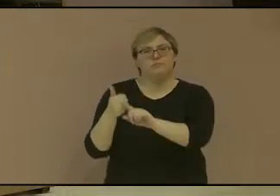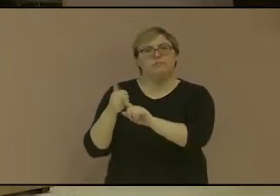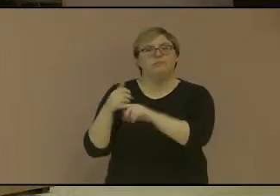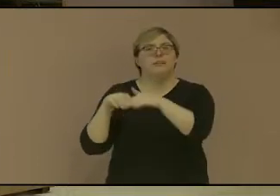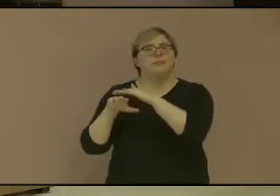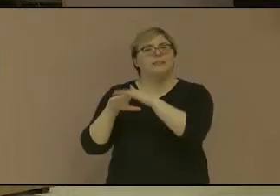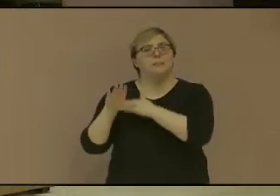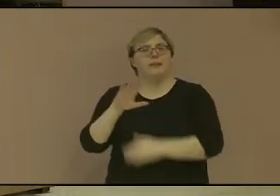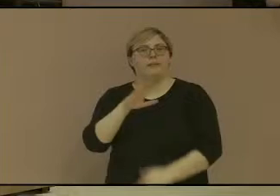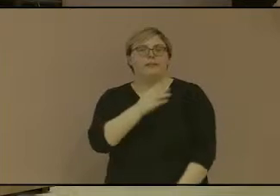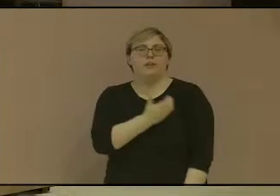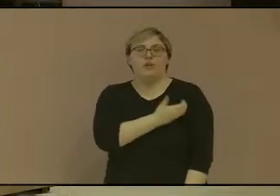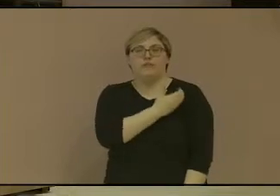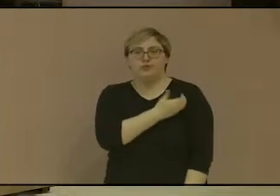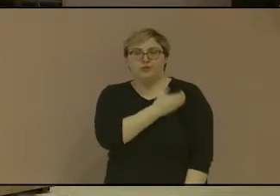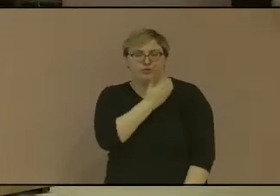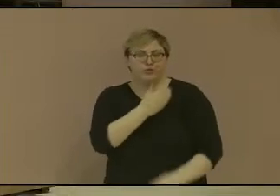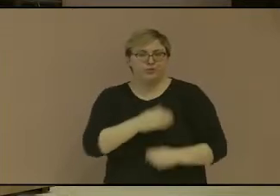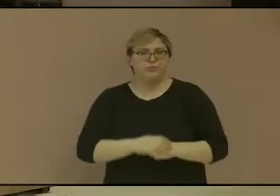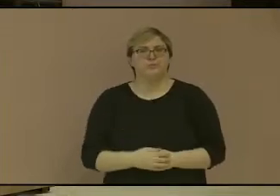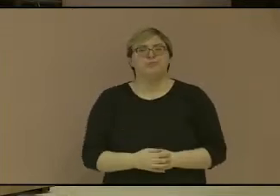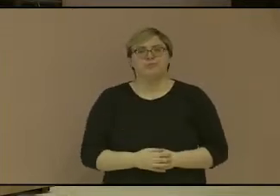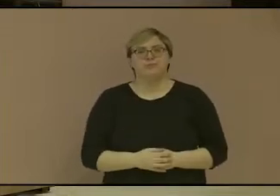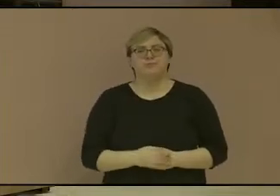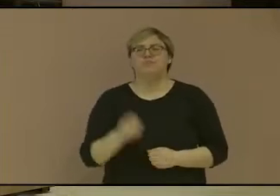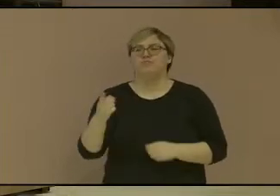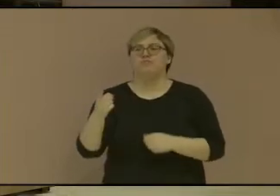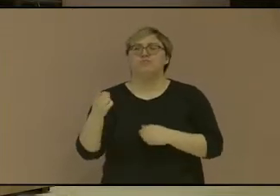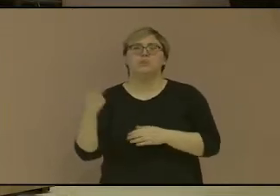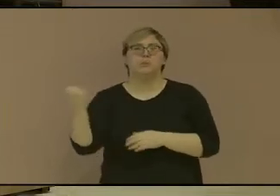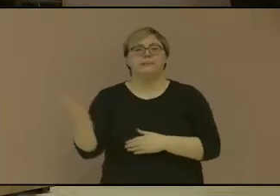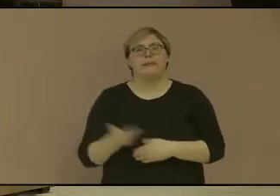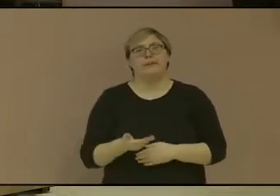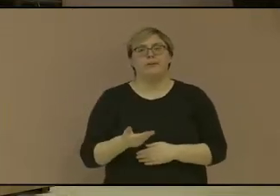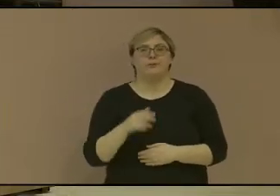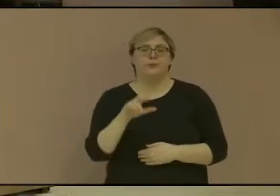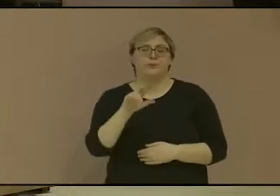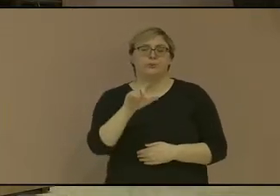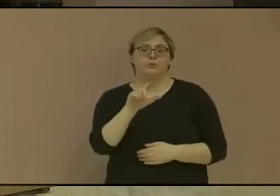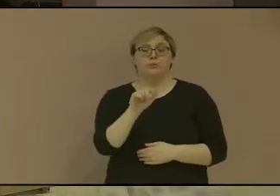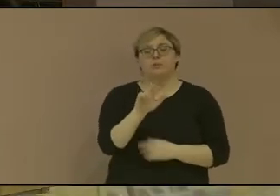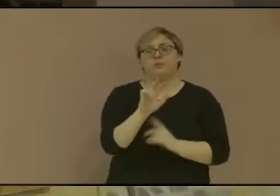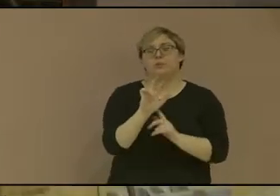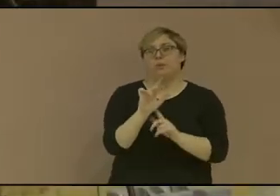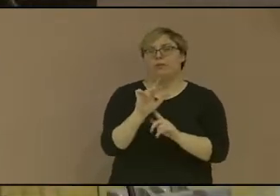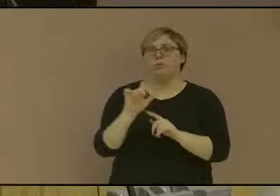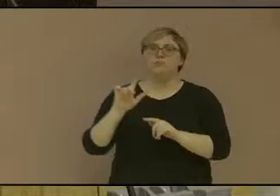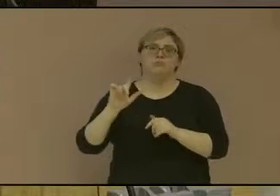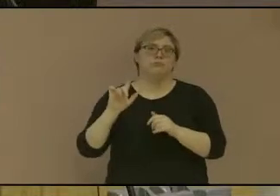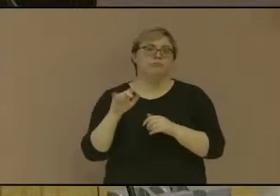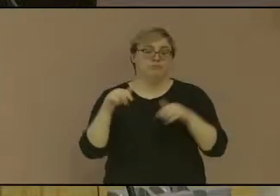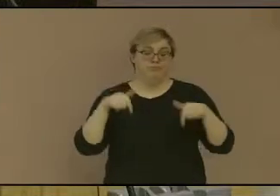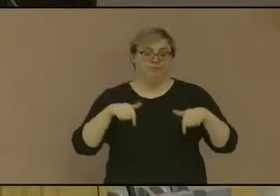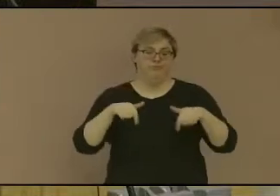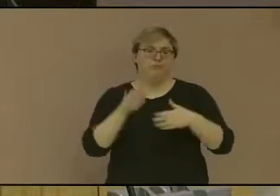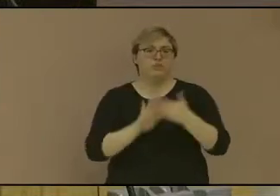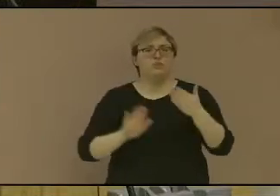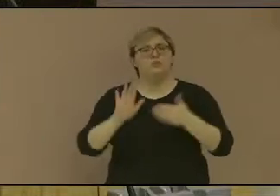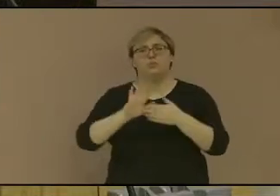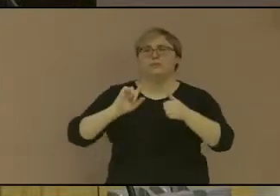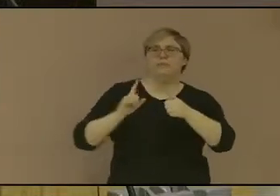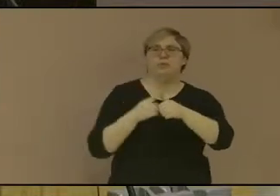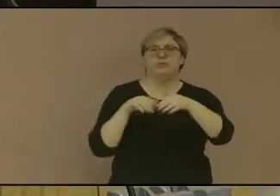joined King's in 2023 as the university's first accessibility officer, and she has also